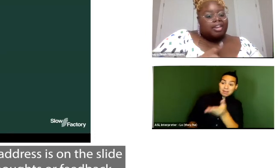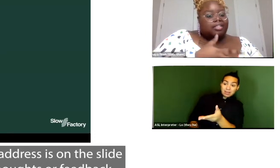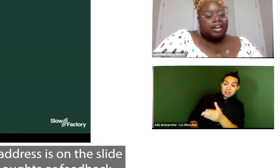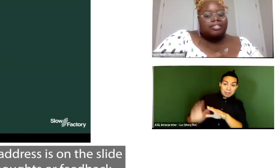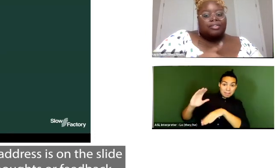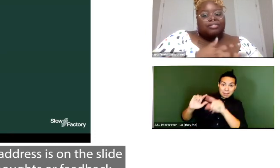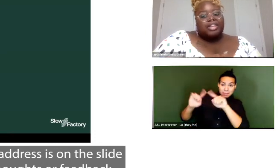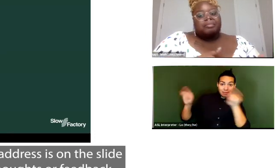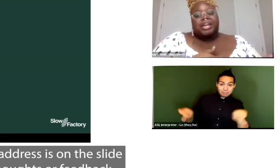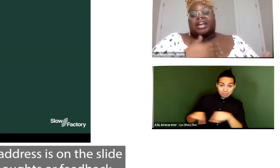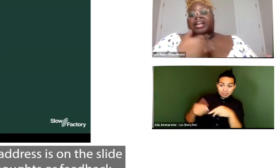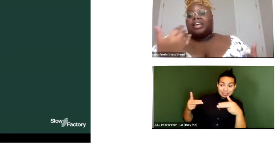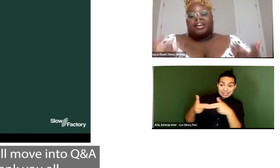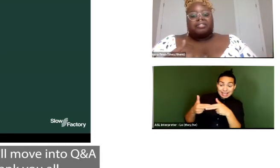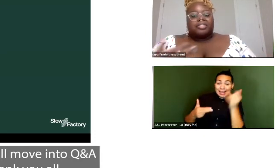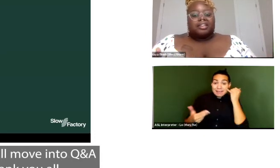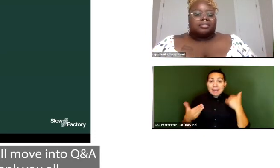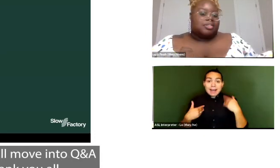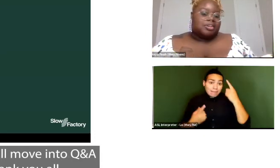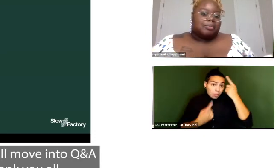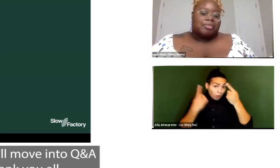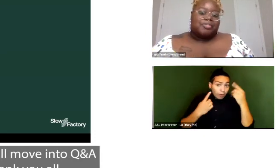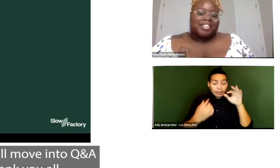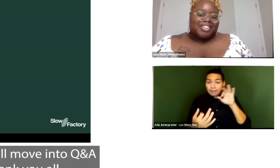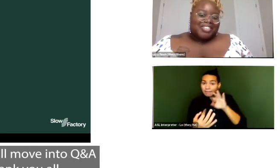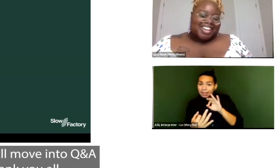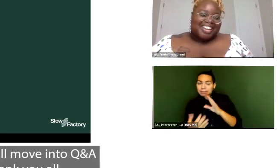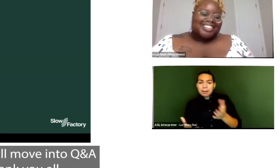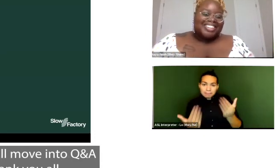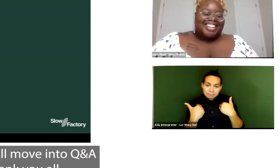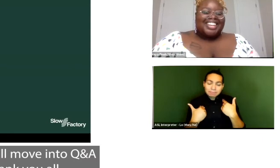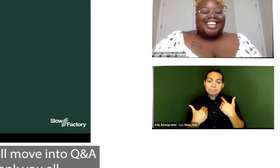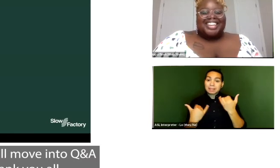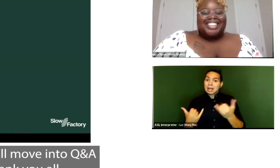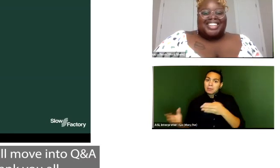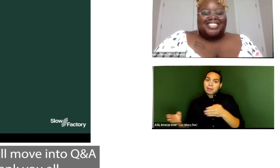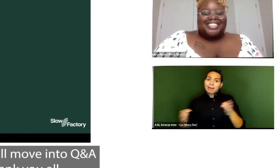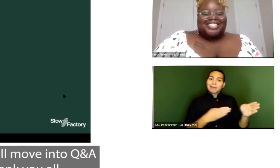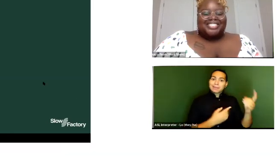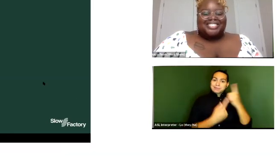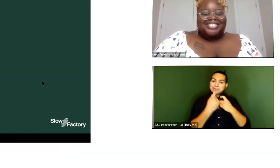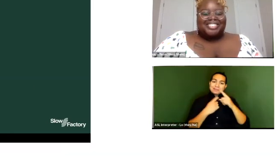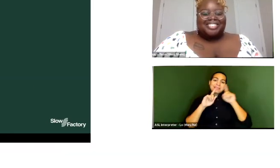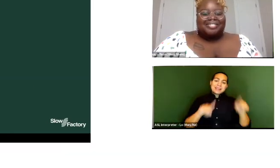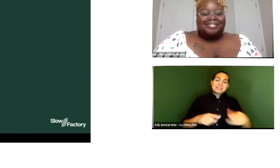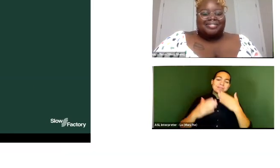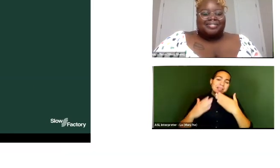have any thoughts or feedback. I also think, we'll move into Q&A now. Thank you all.